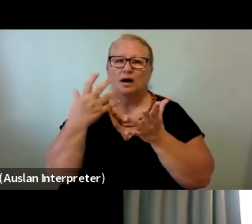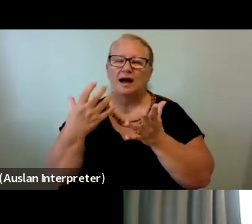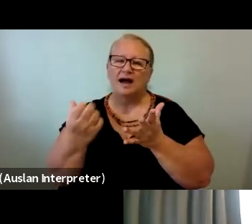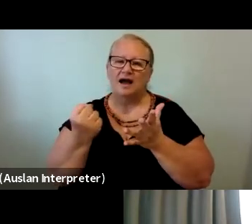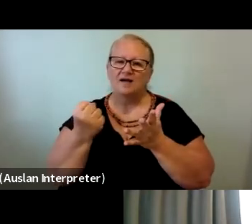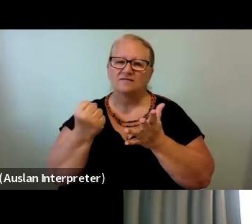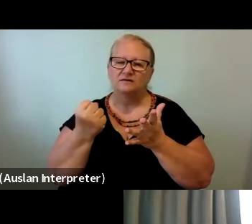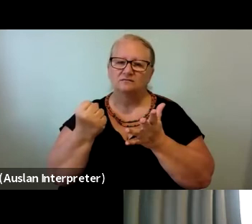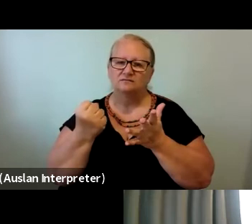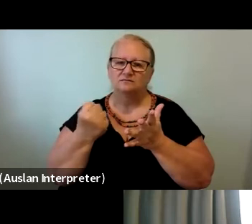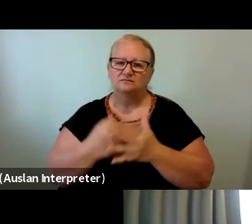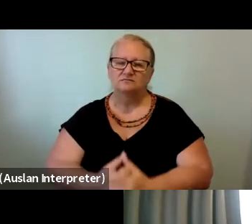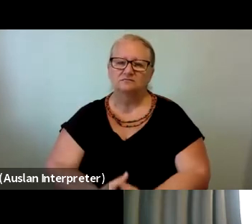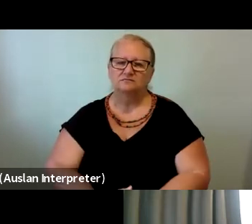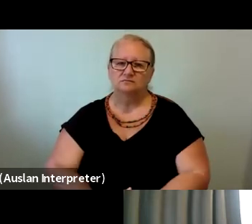having